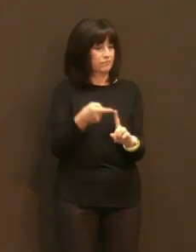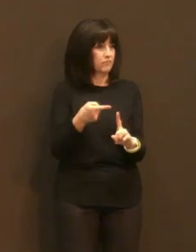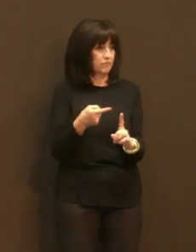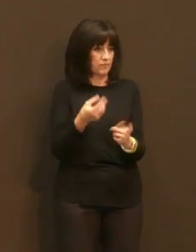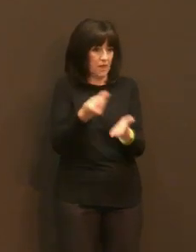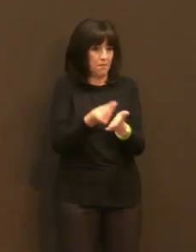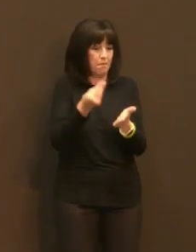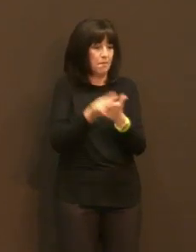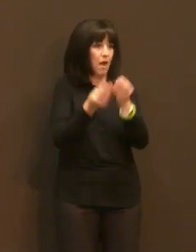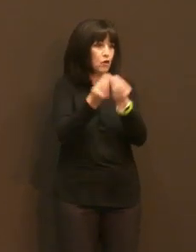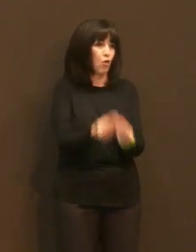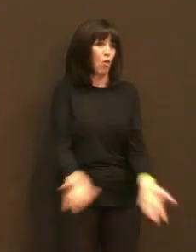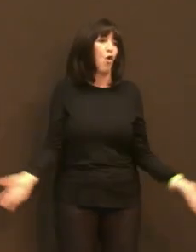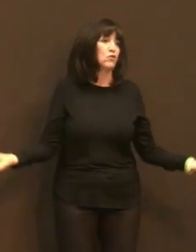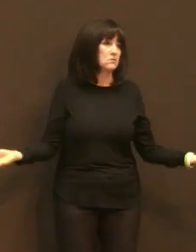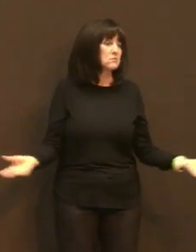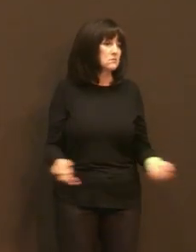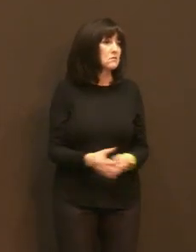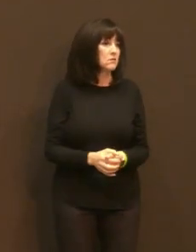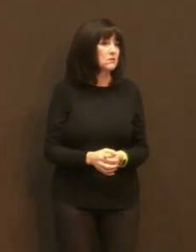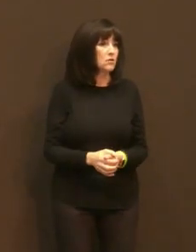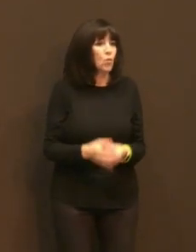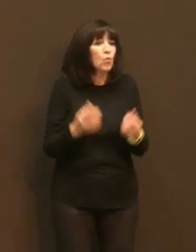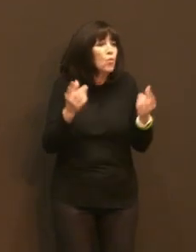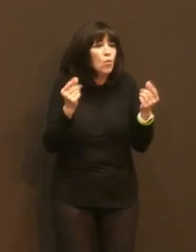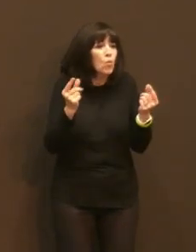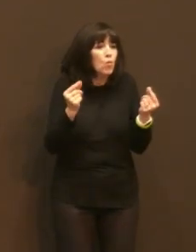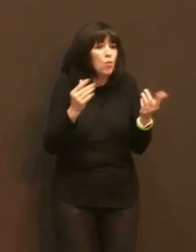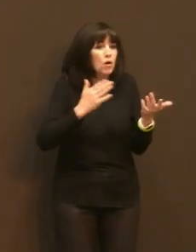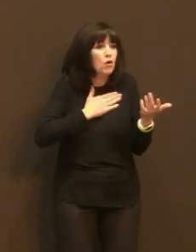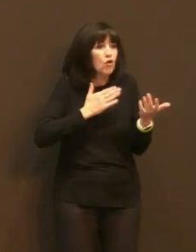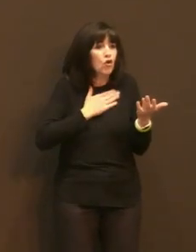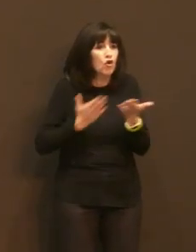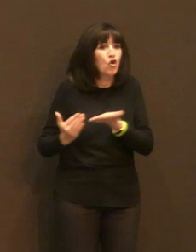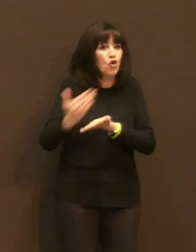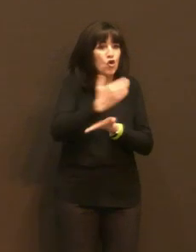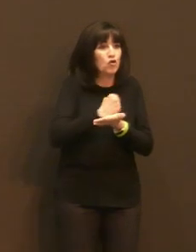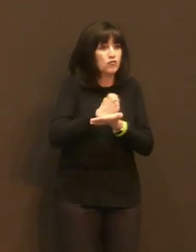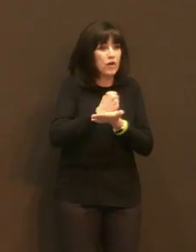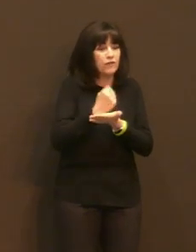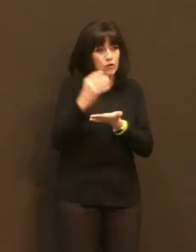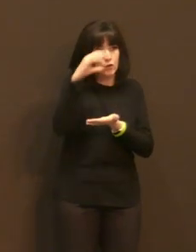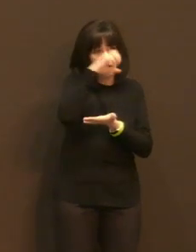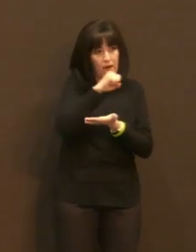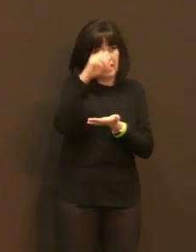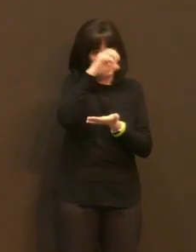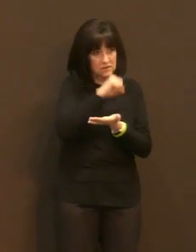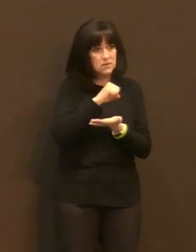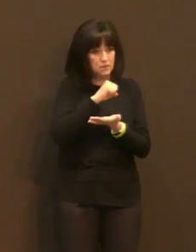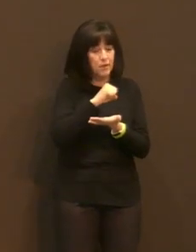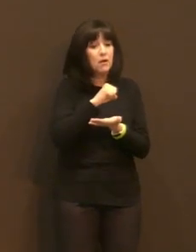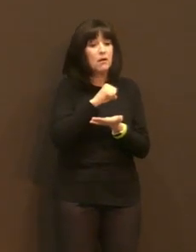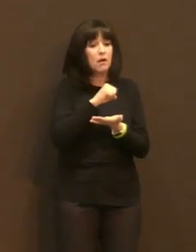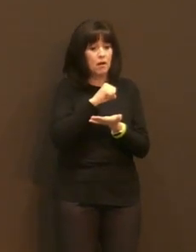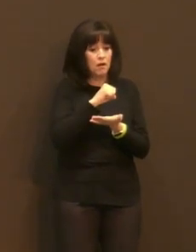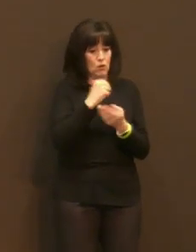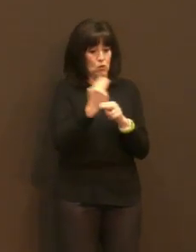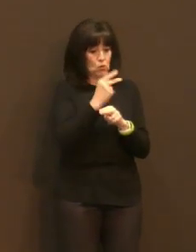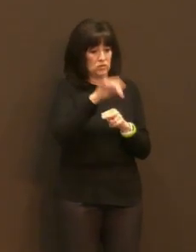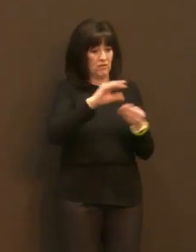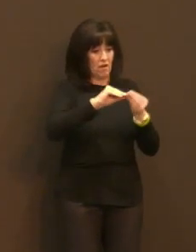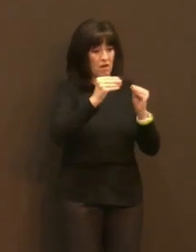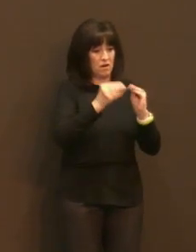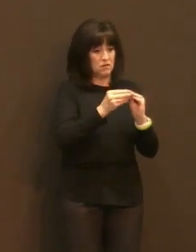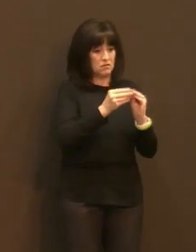Just about that, what's the revenue estimate going to be to base our budget spending